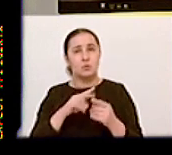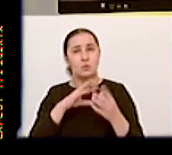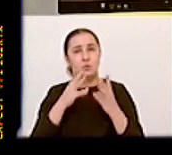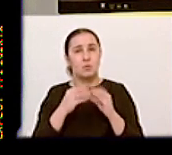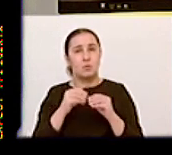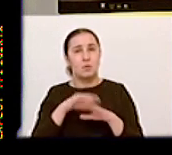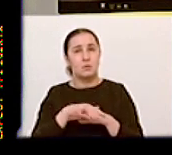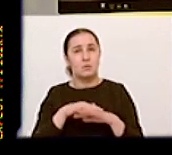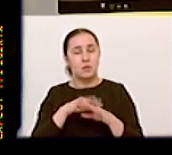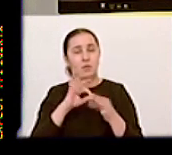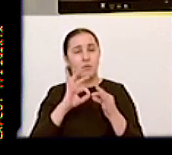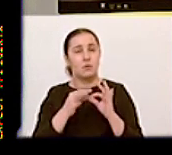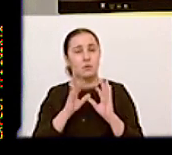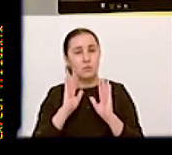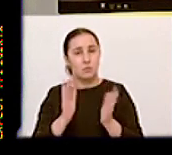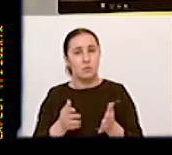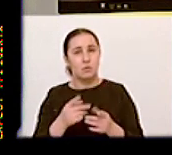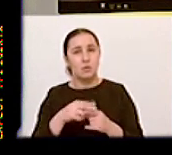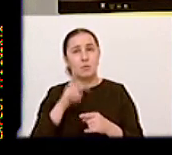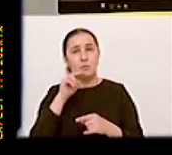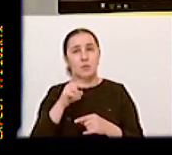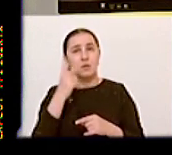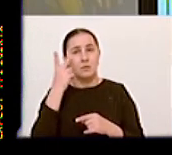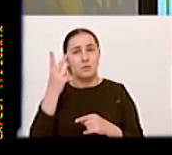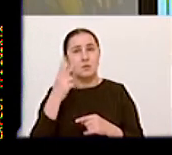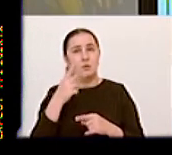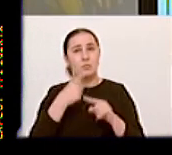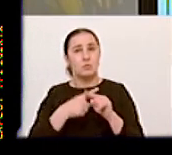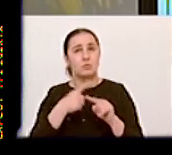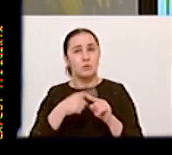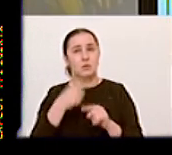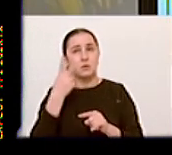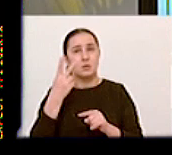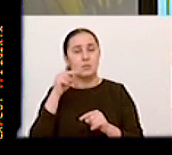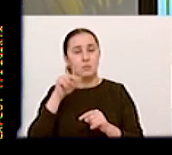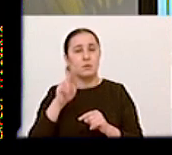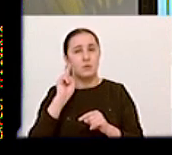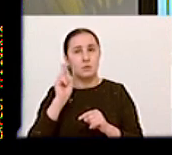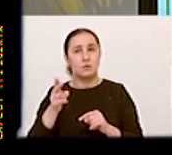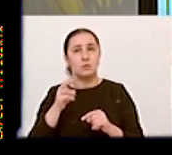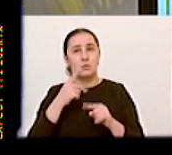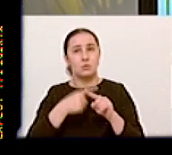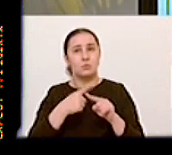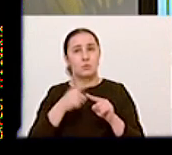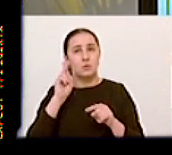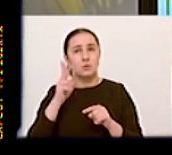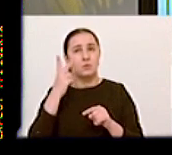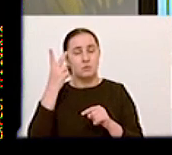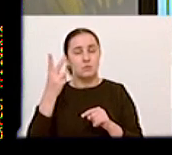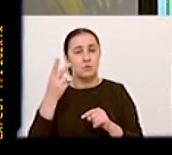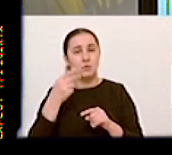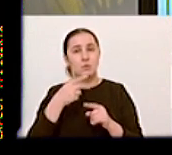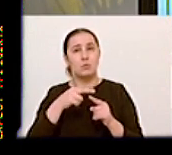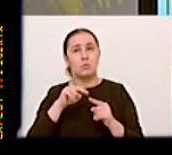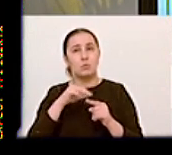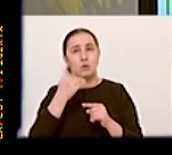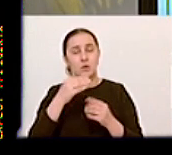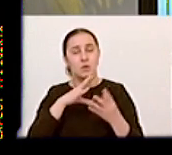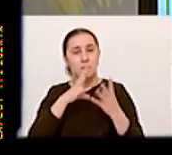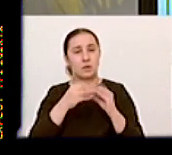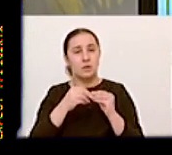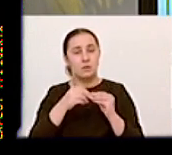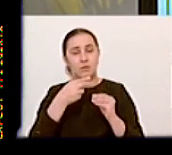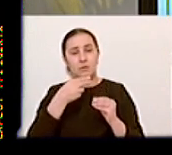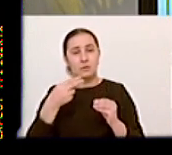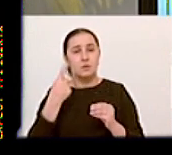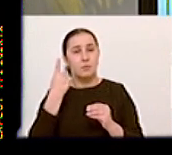quyidagi matematik ifoda hosil bo'ladi. P kvadrat qo'shuv 2PQ qo'shuv Q kvadrat. Ularning yig'indisi